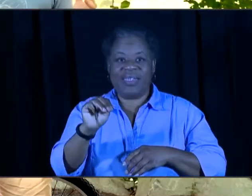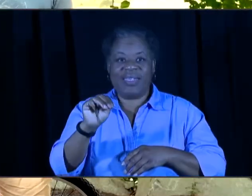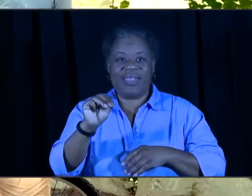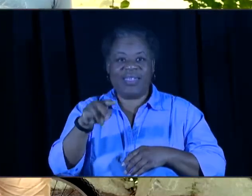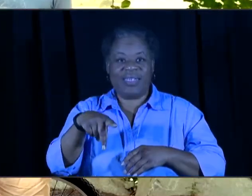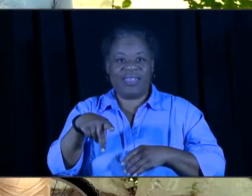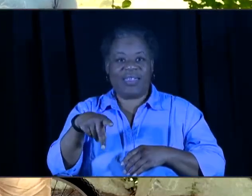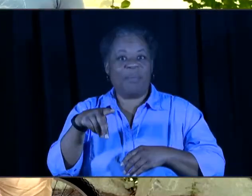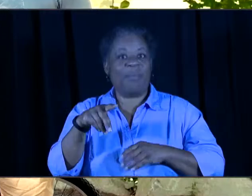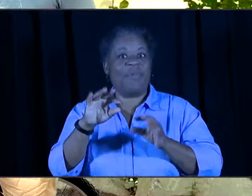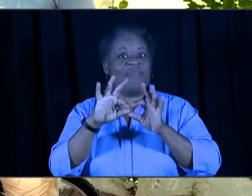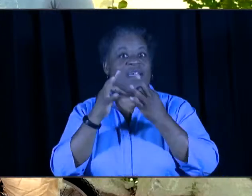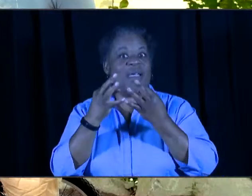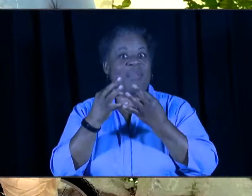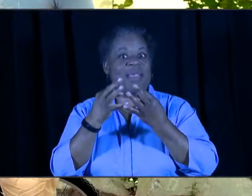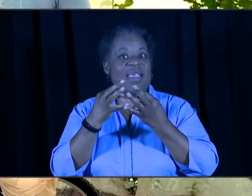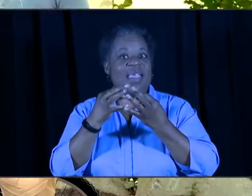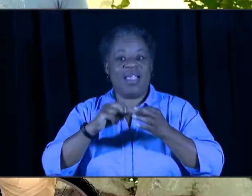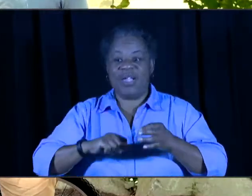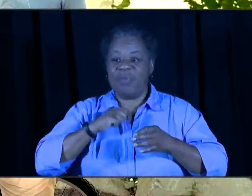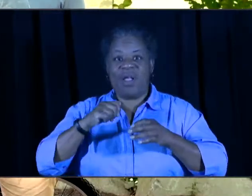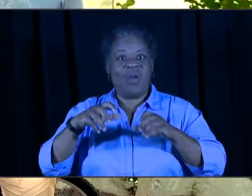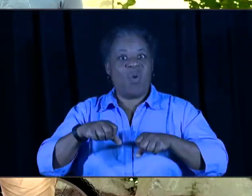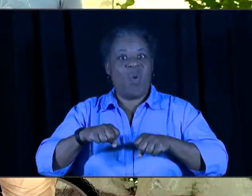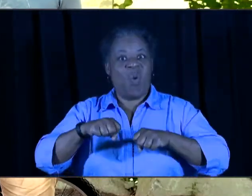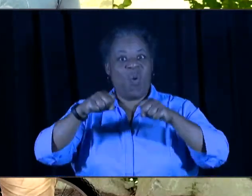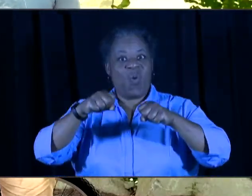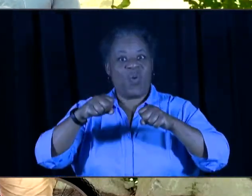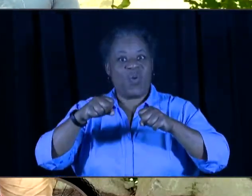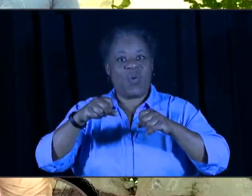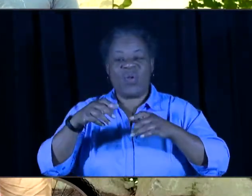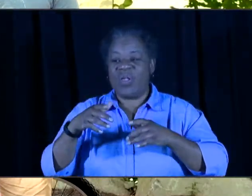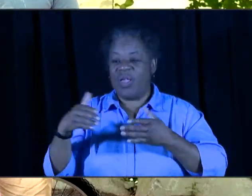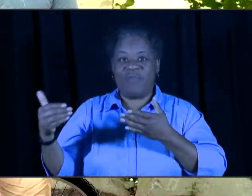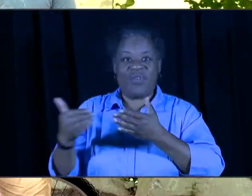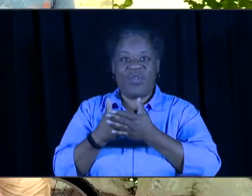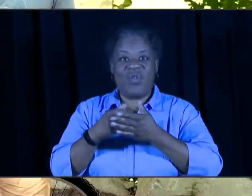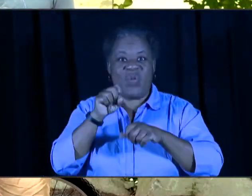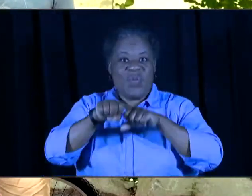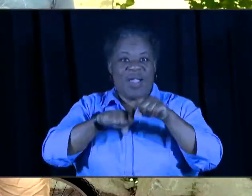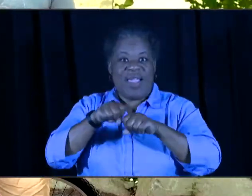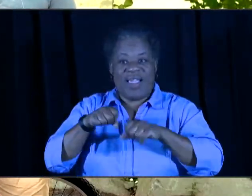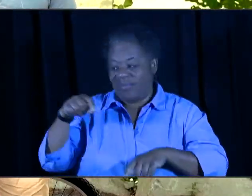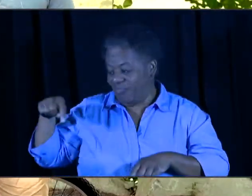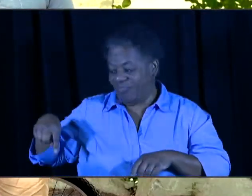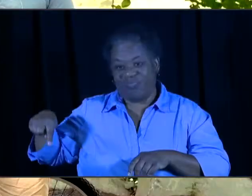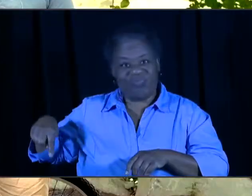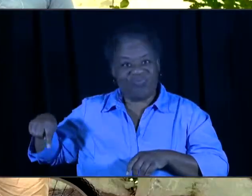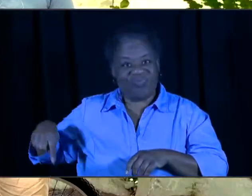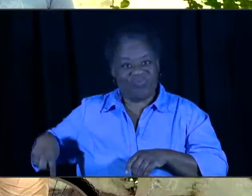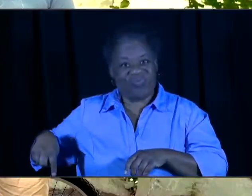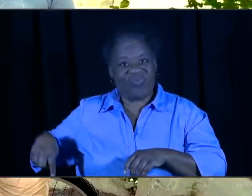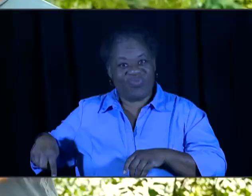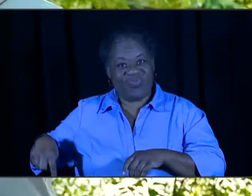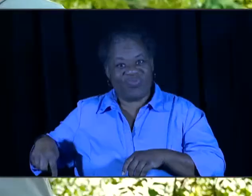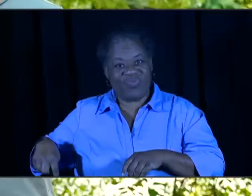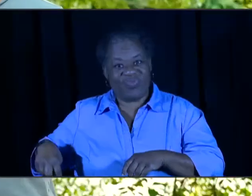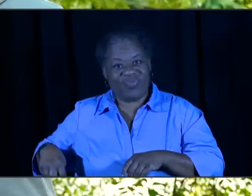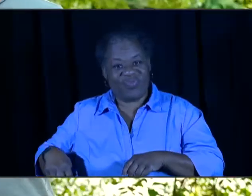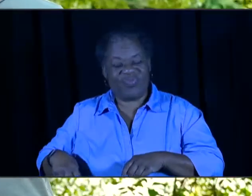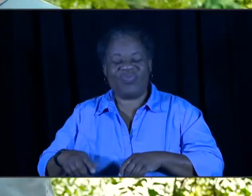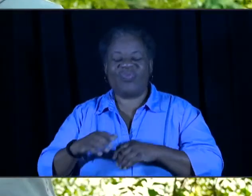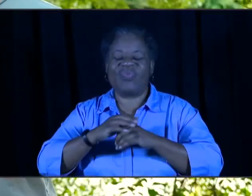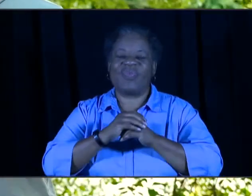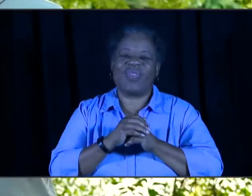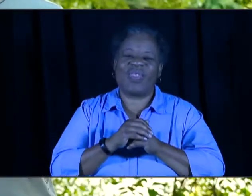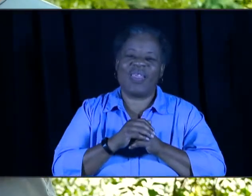You are the proud owners of this new bike. We're so excited for you, and we'll be sending you details on how to pick it up soon. But that's